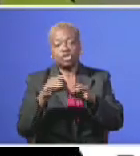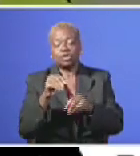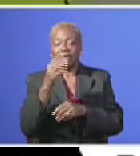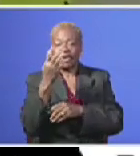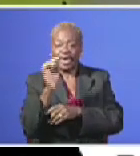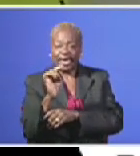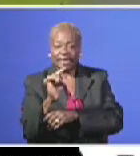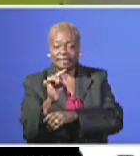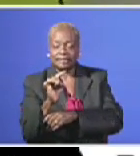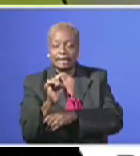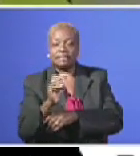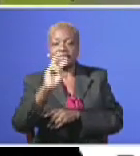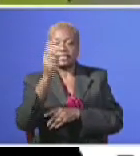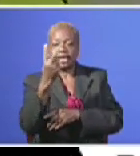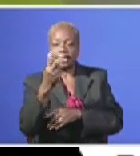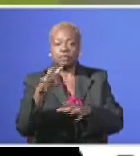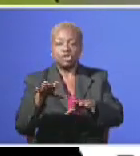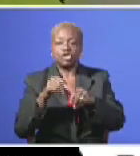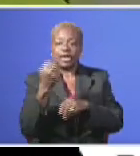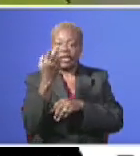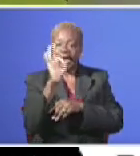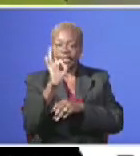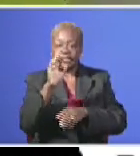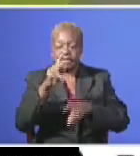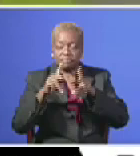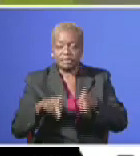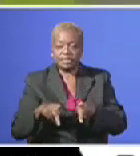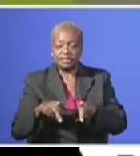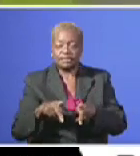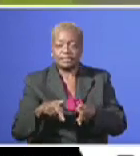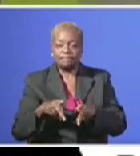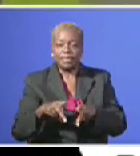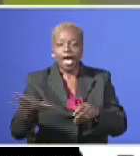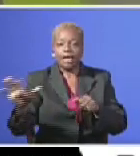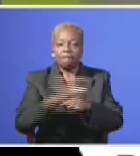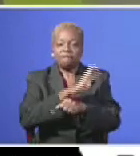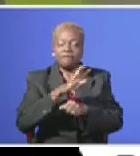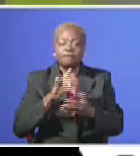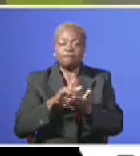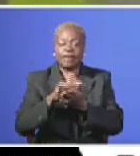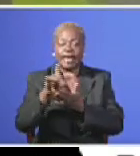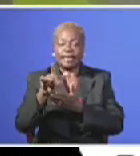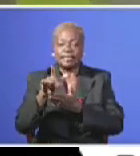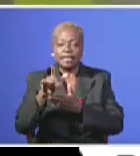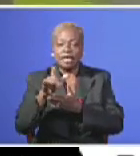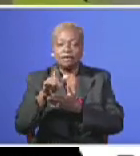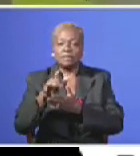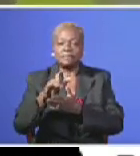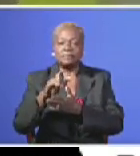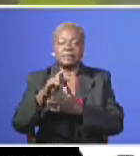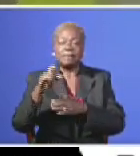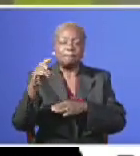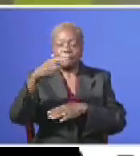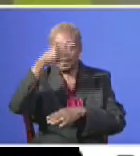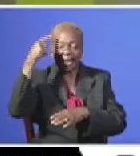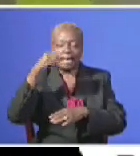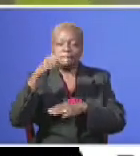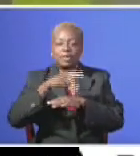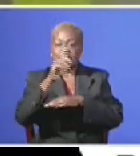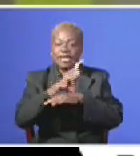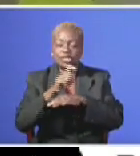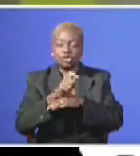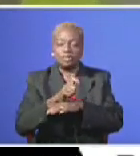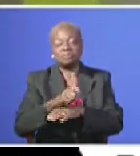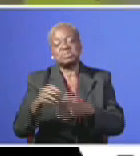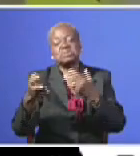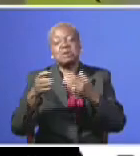second flight that took out 19 passengers, and we got a full flight to go for Spaniel Key and Black Point. So it's been